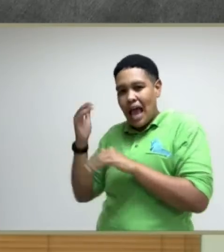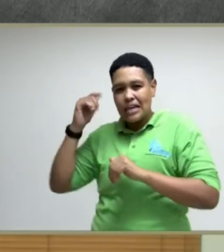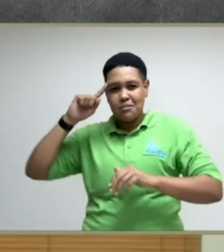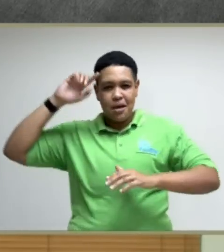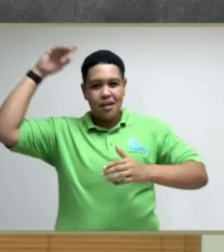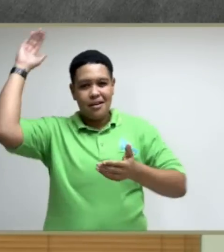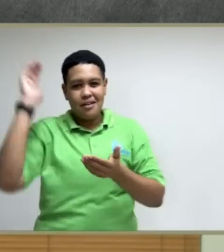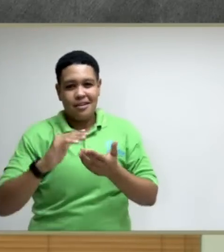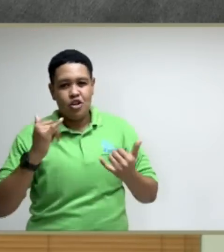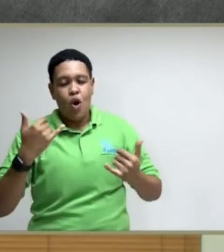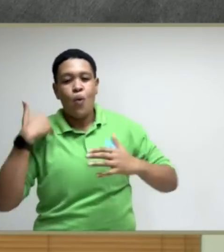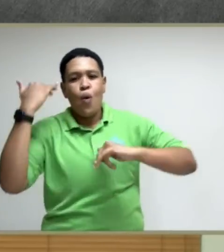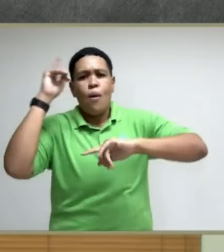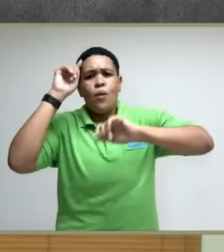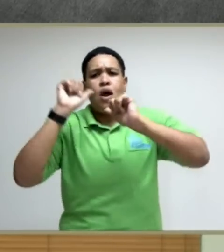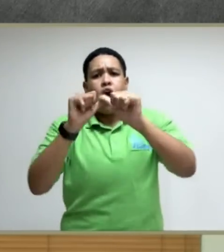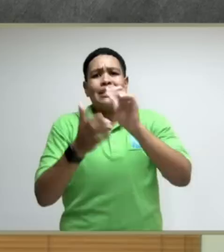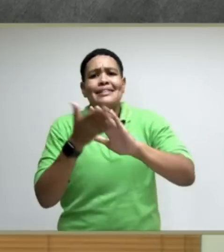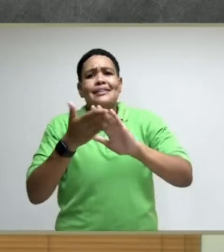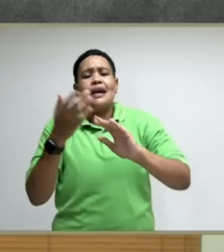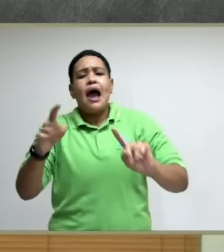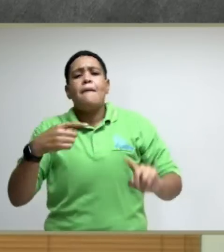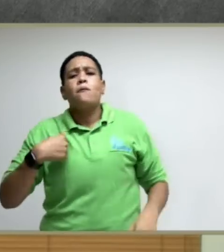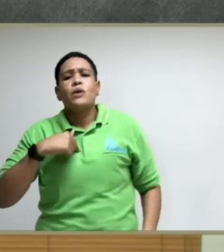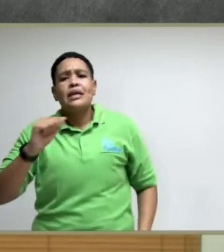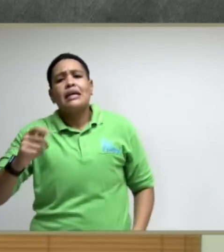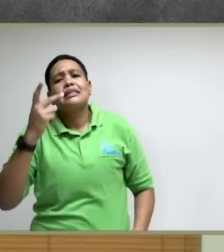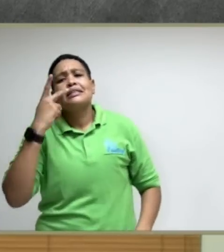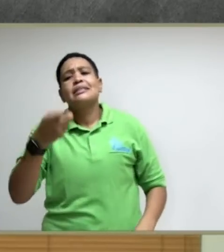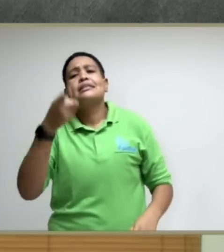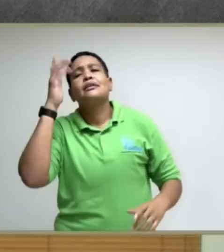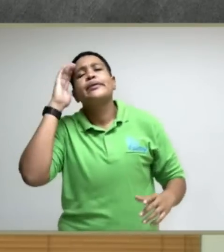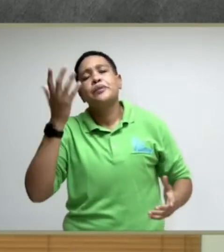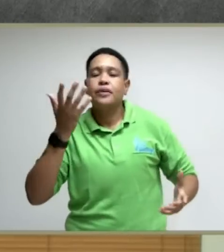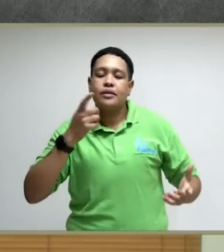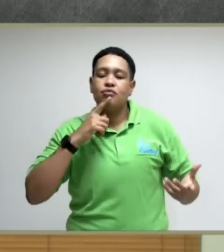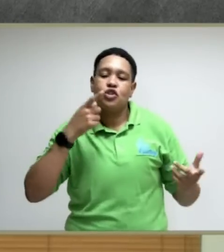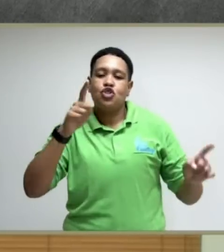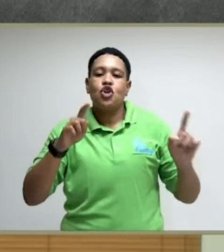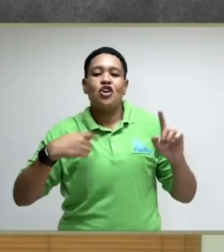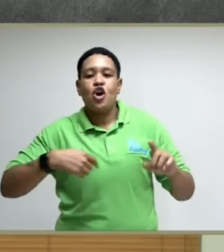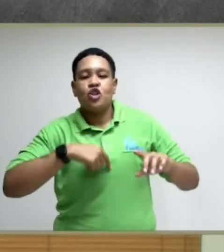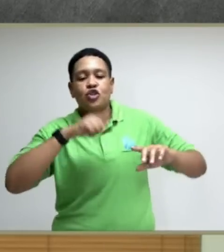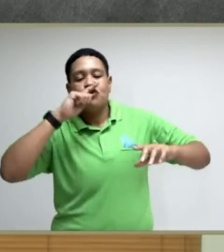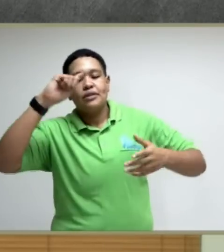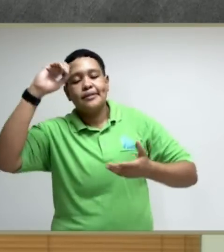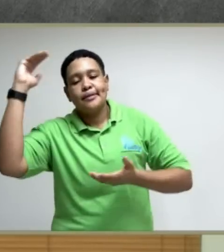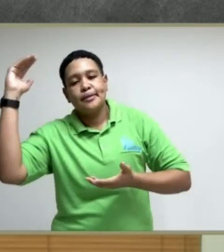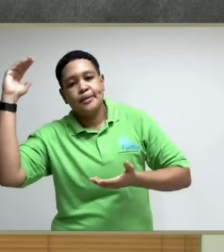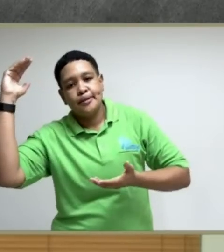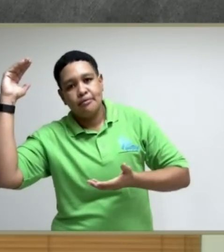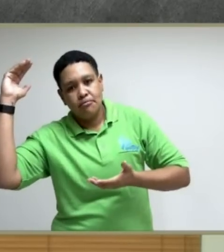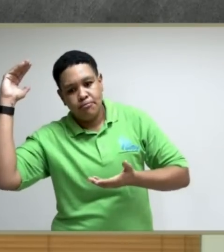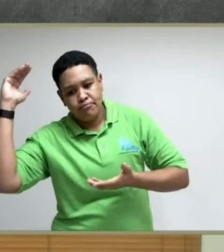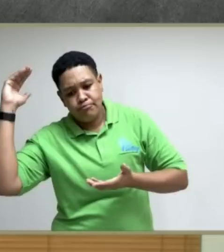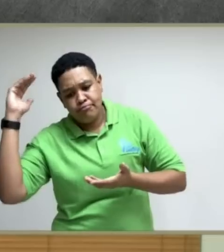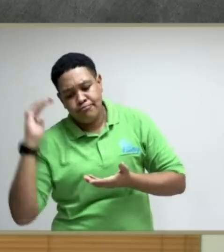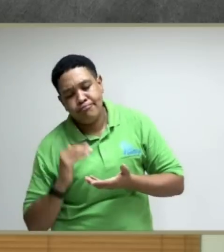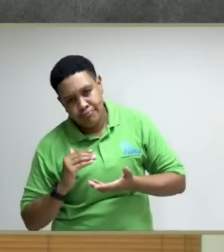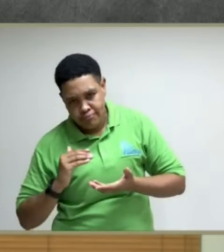something that we hope that will continue, and we can see that this results in us going down the surge at this